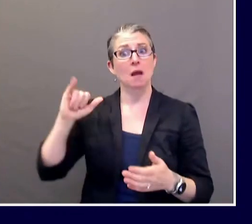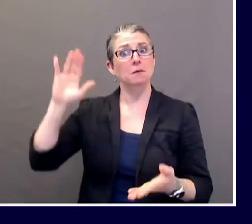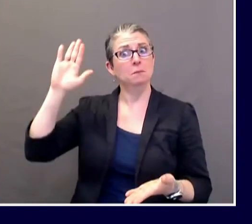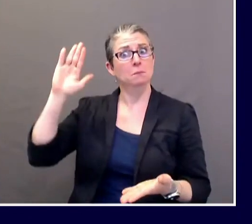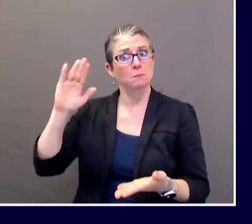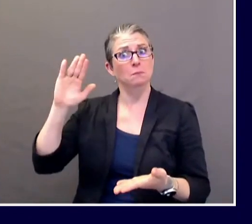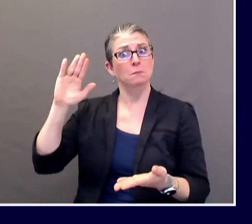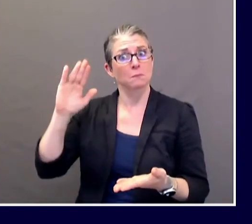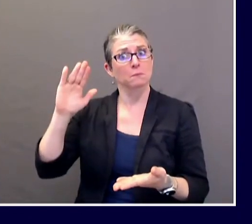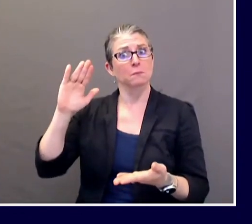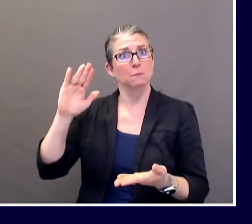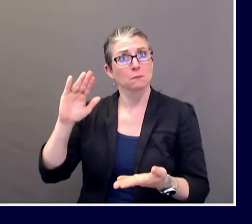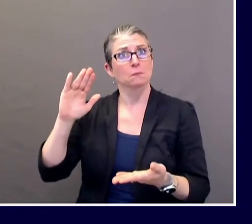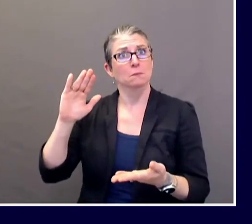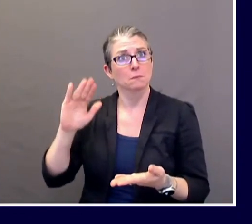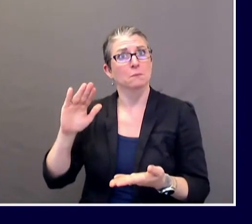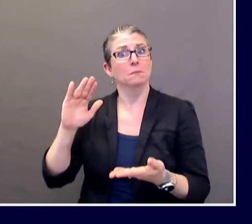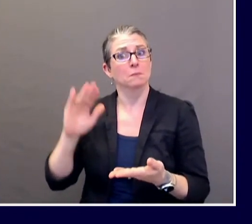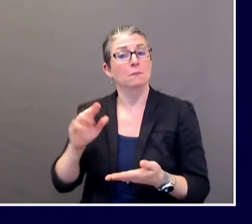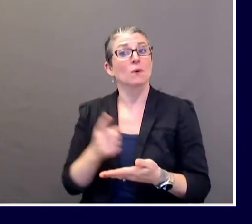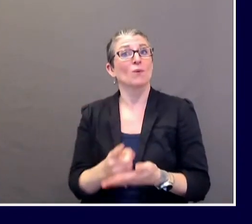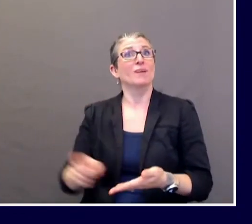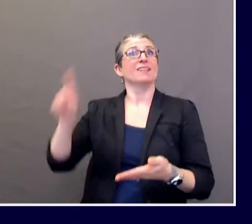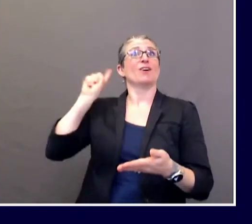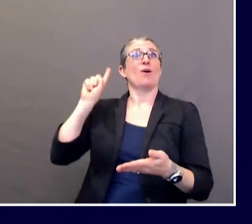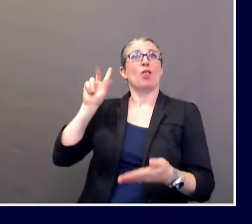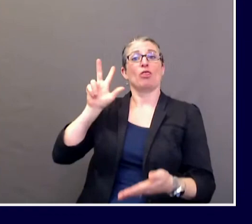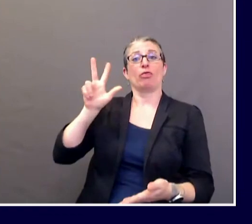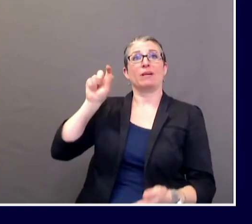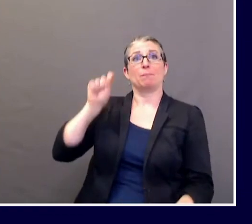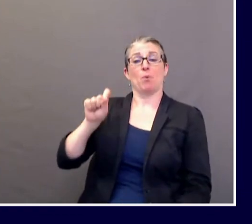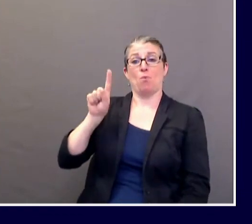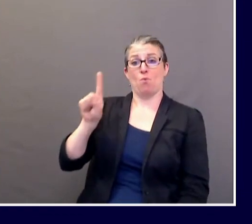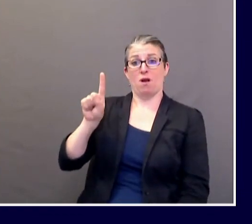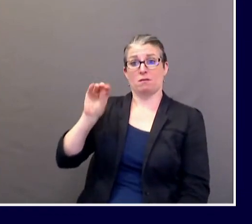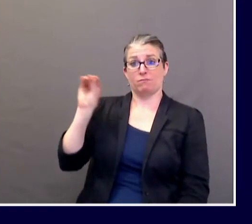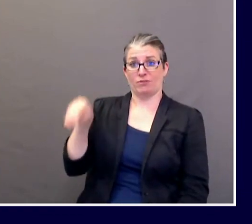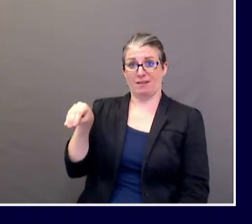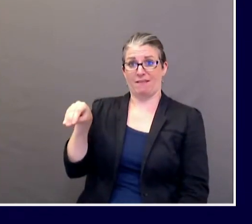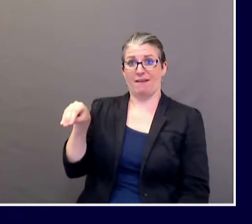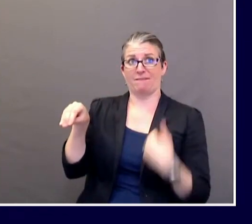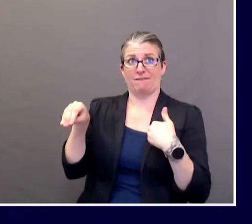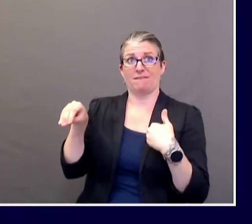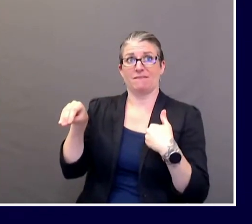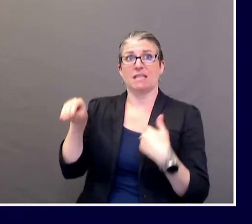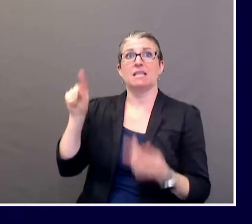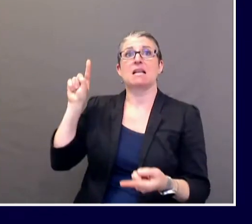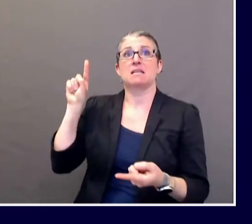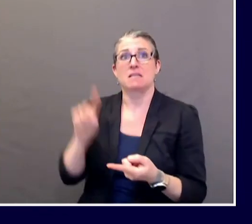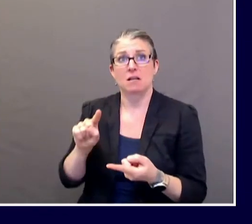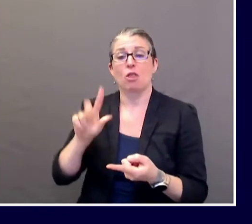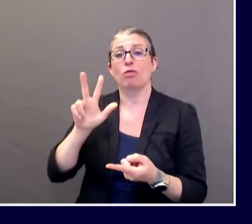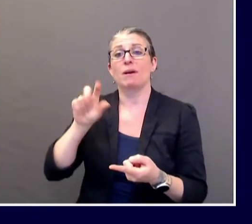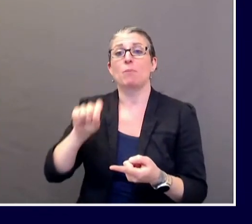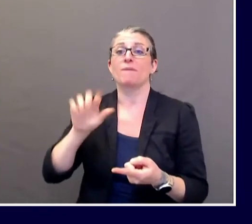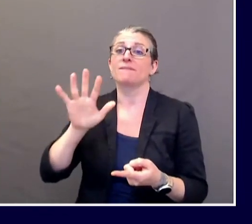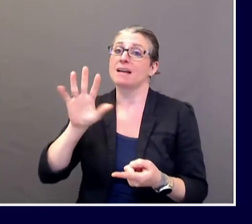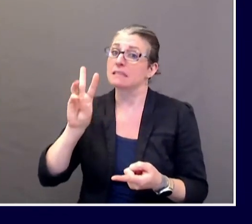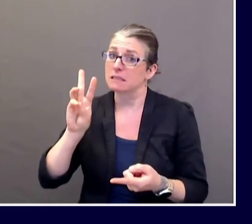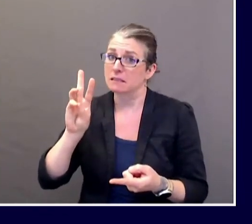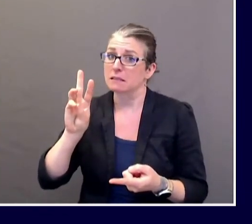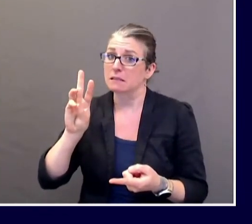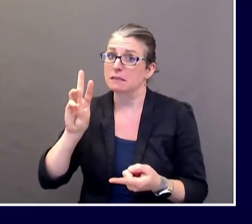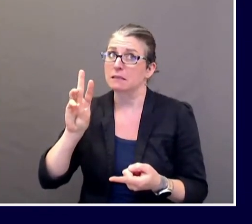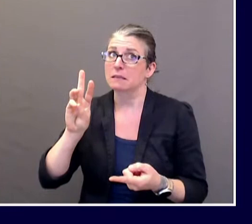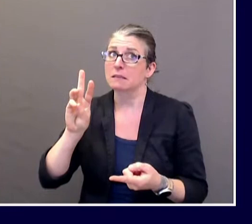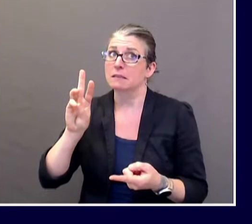ago, it stood at 3.1%. And it comes at a time when our testing volume has stayed steady. Right now,